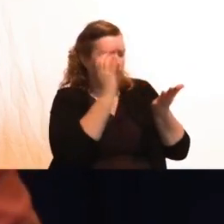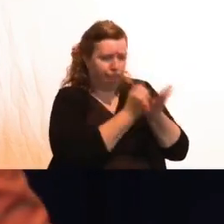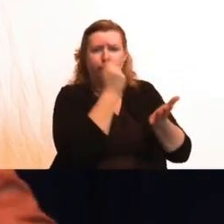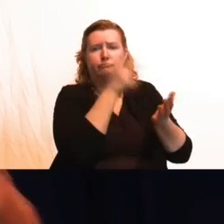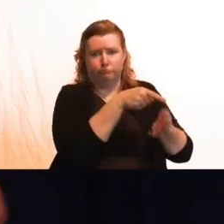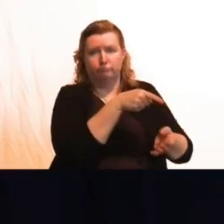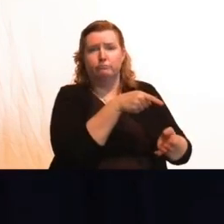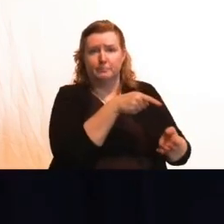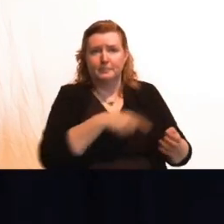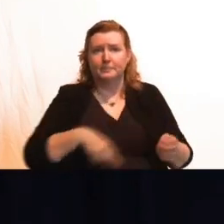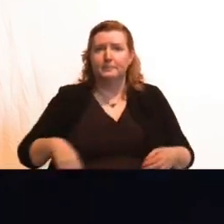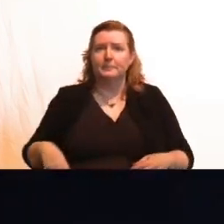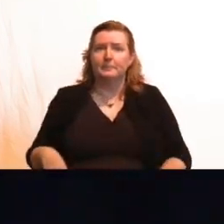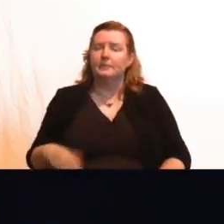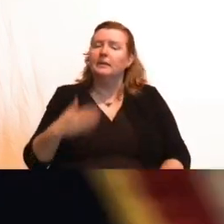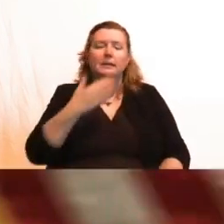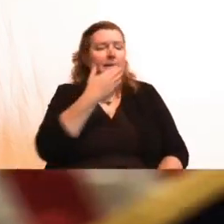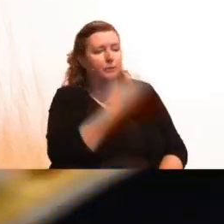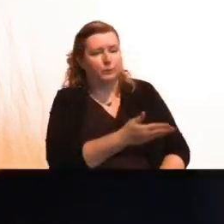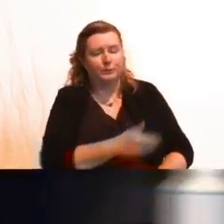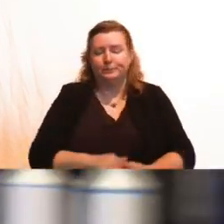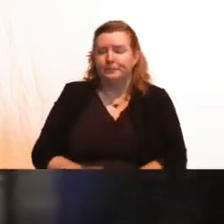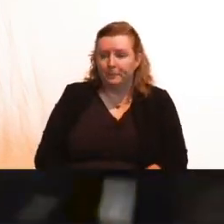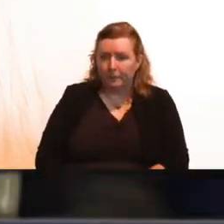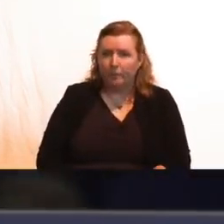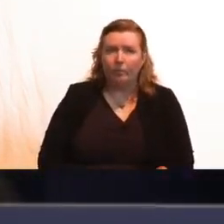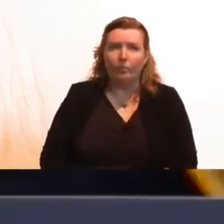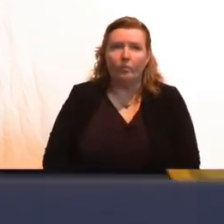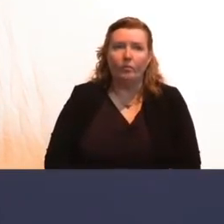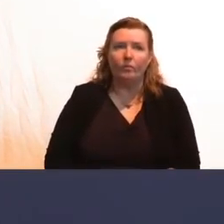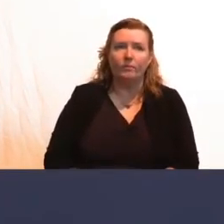mask. For the record, I also have one of my home states, so.